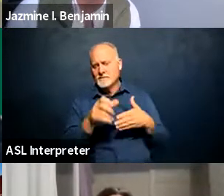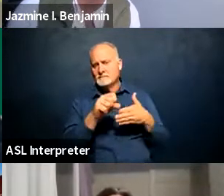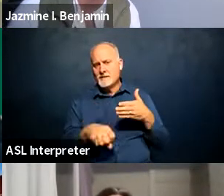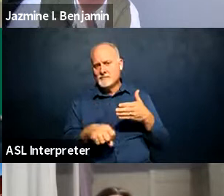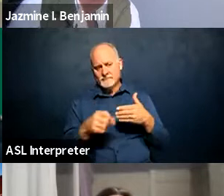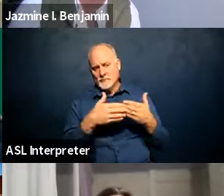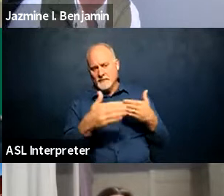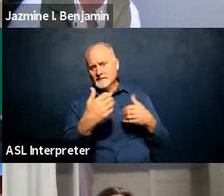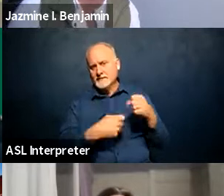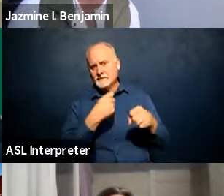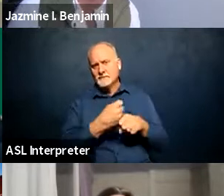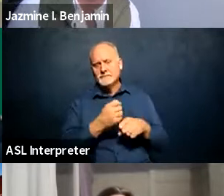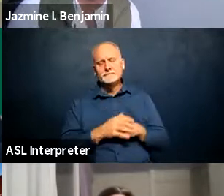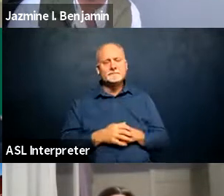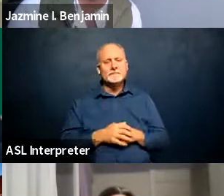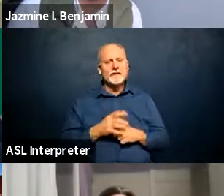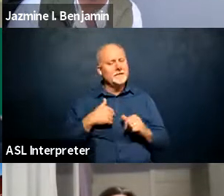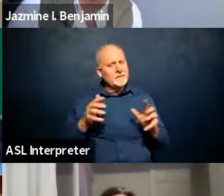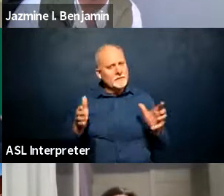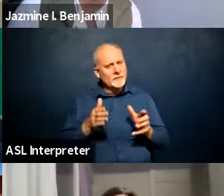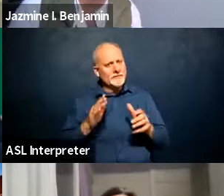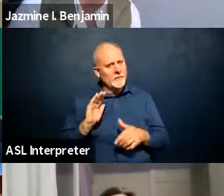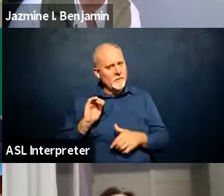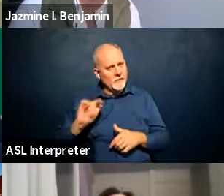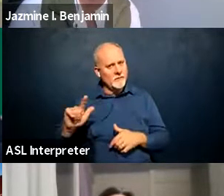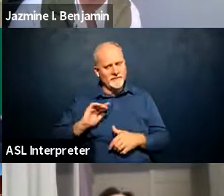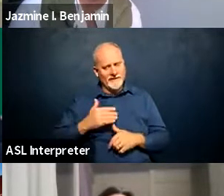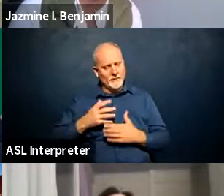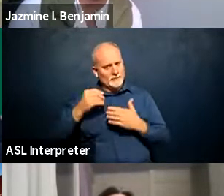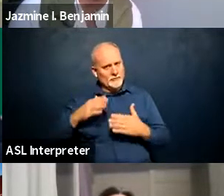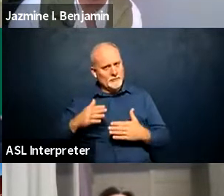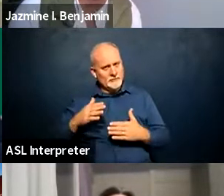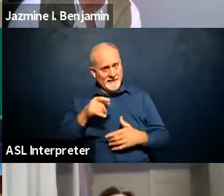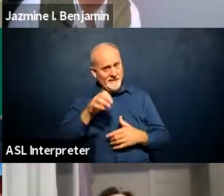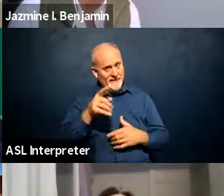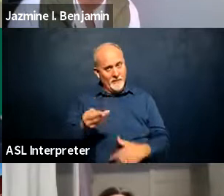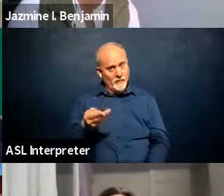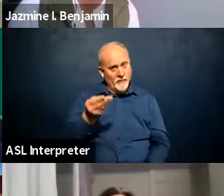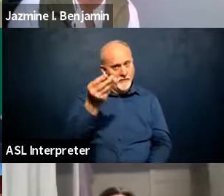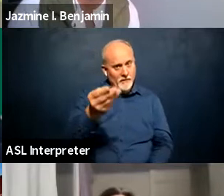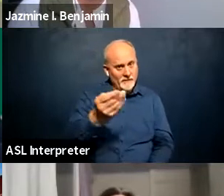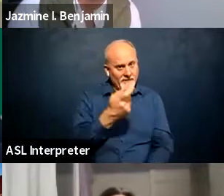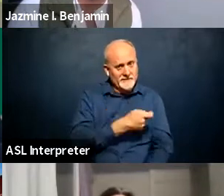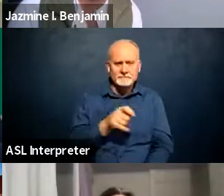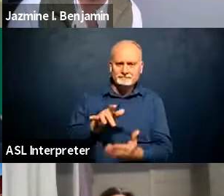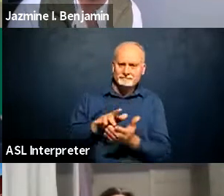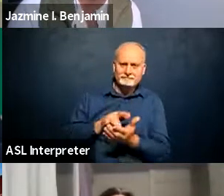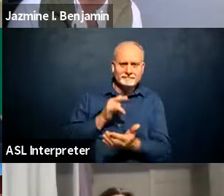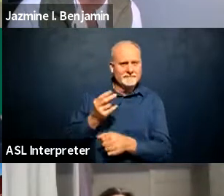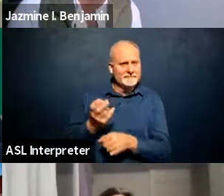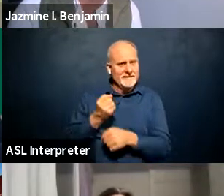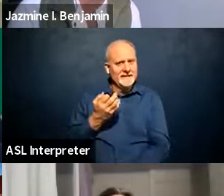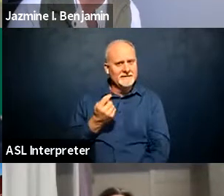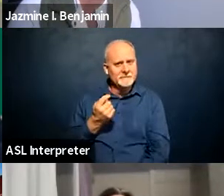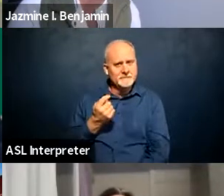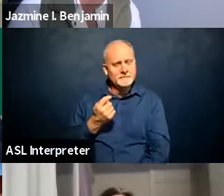year. I definitely do urge all of our students, faculty, and staff who are offered the opportunity to get the vaccine to take advantage of it.